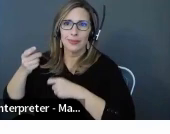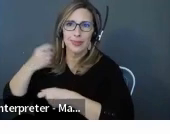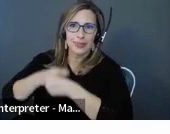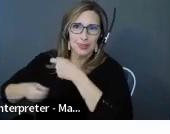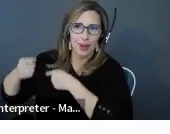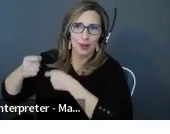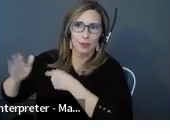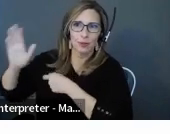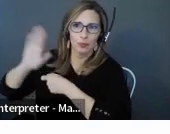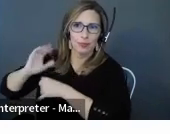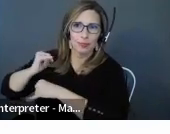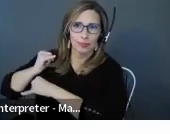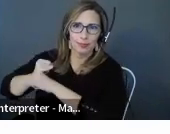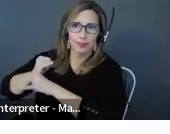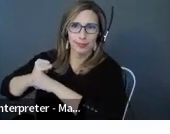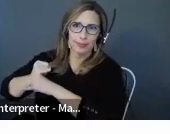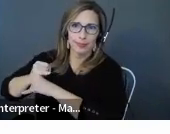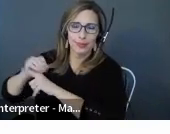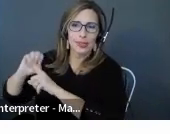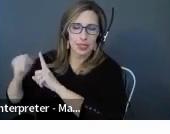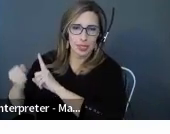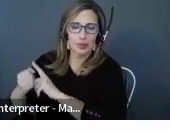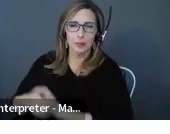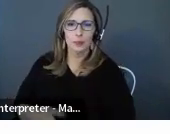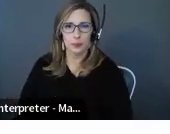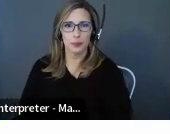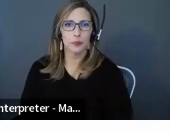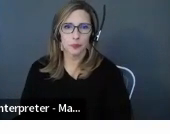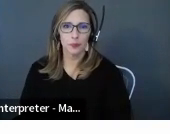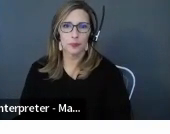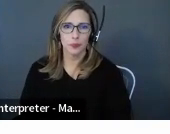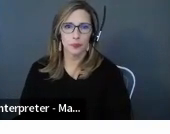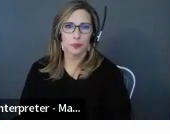is always the goal.